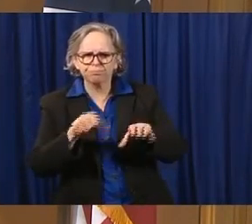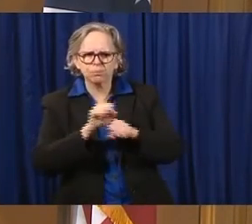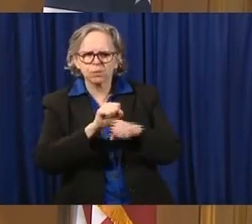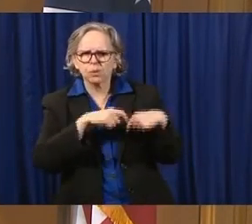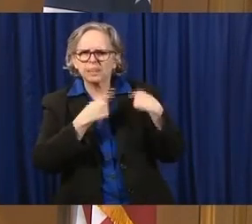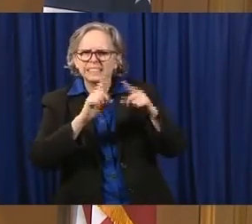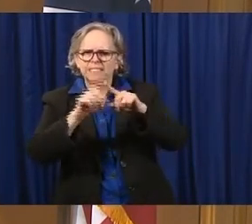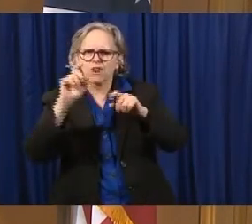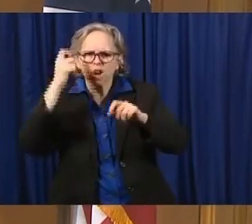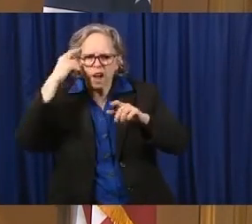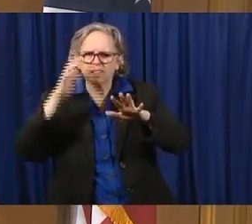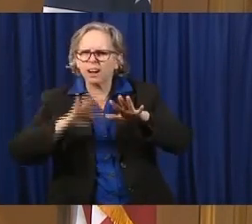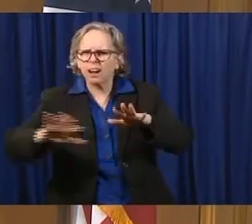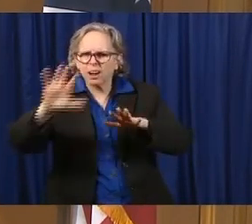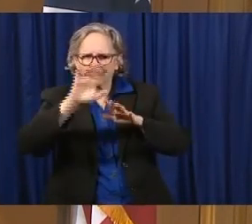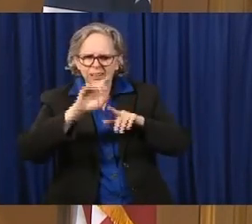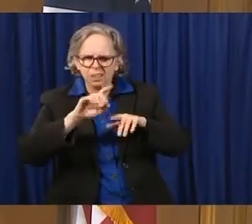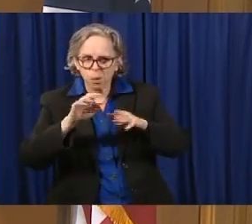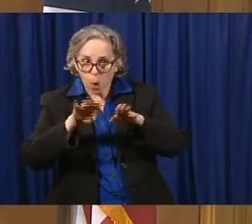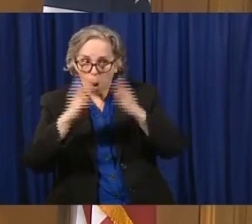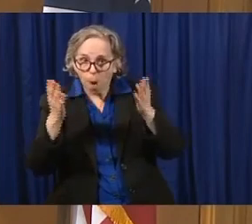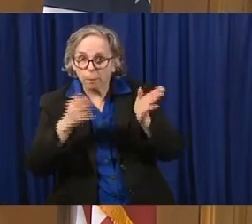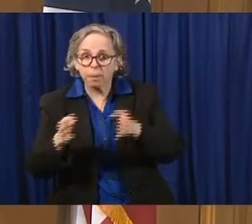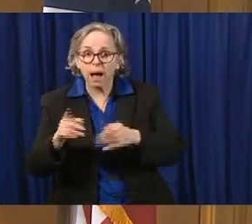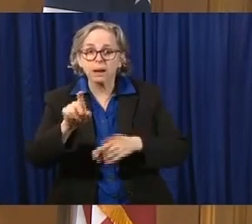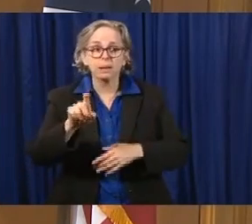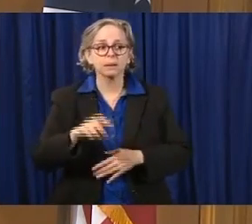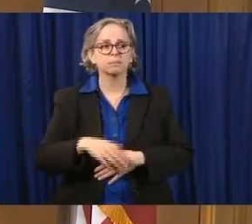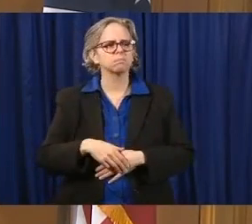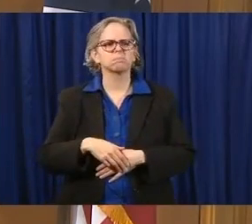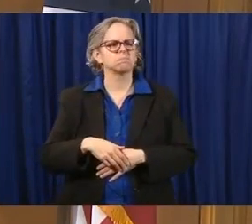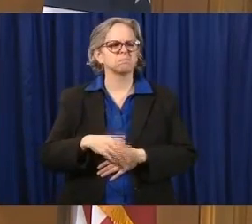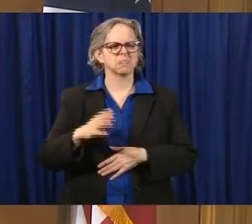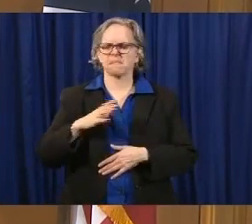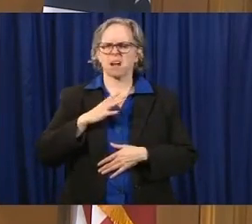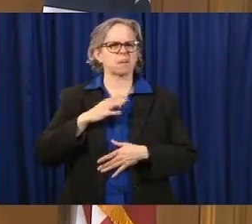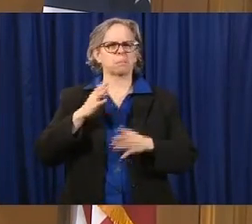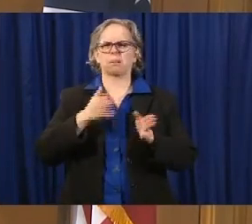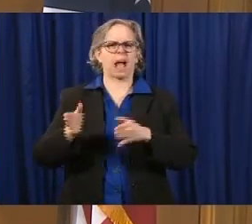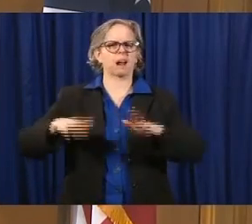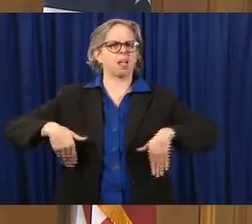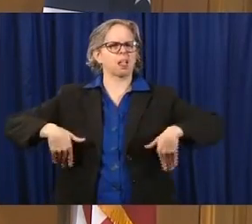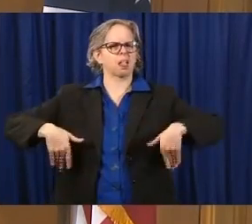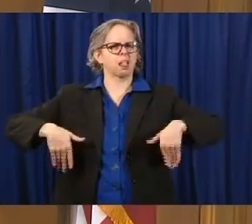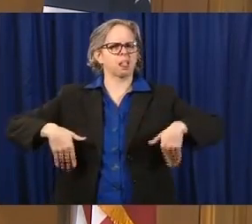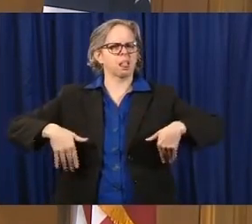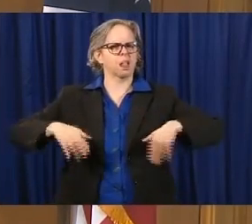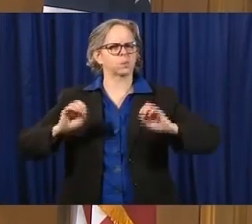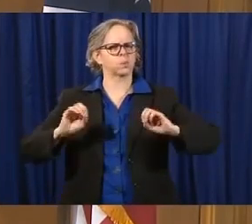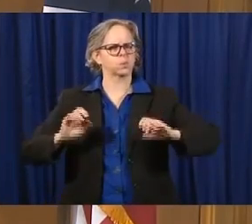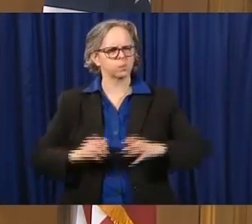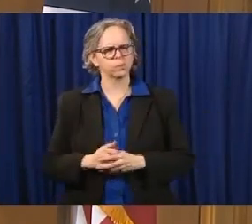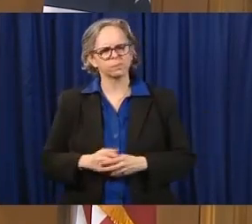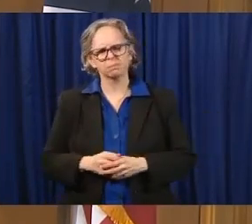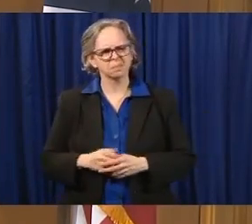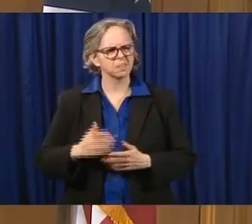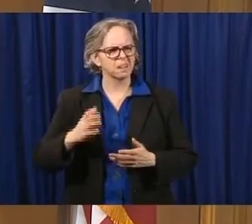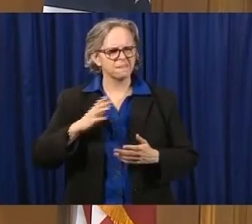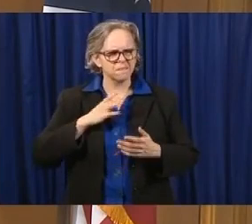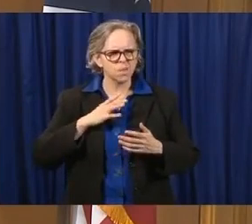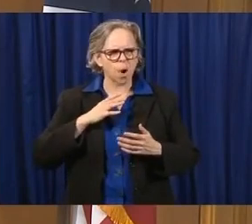if it were? Well, we don't have any formal plan, nor do we have any formal